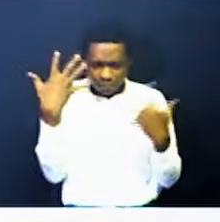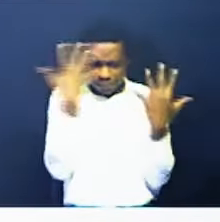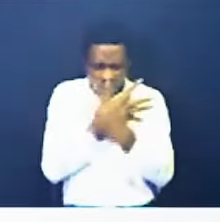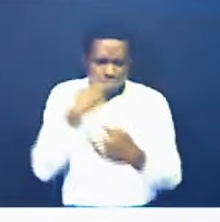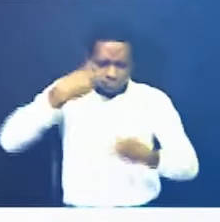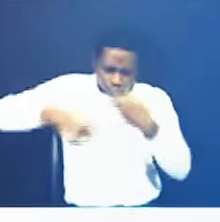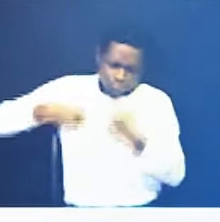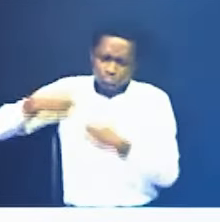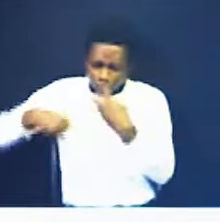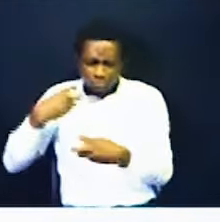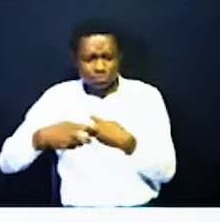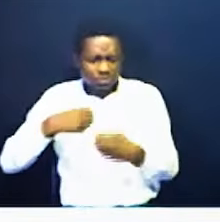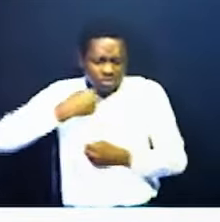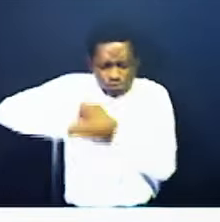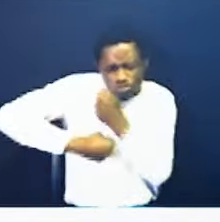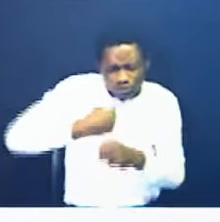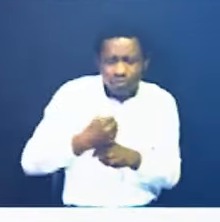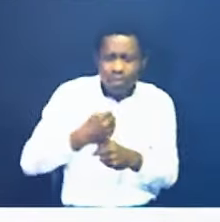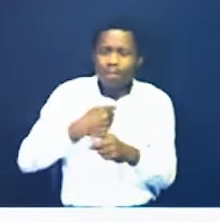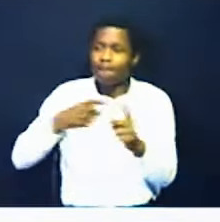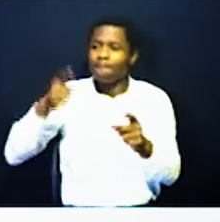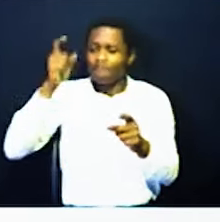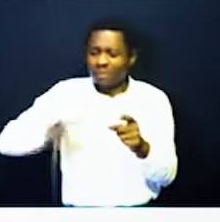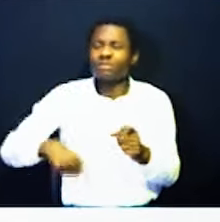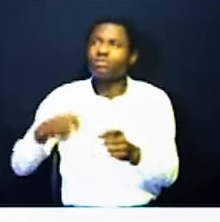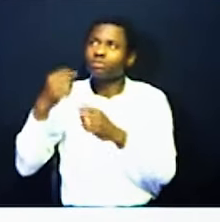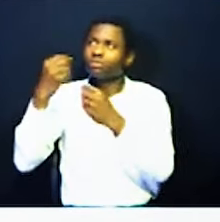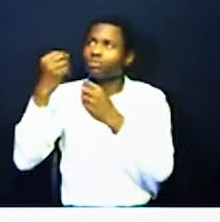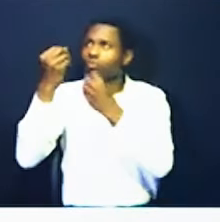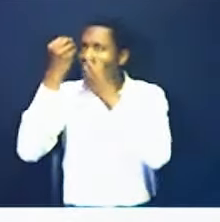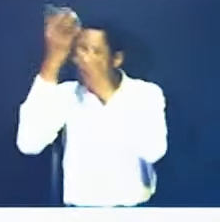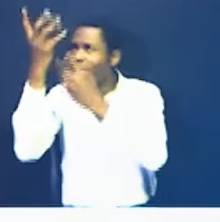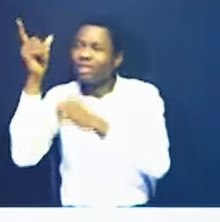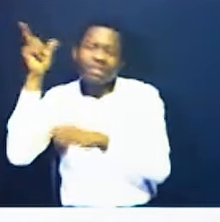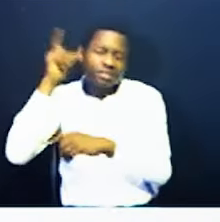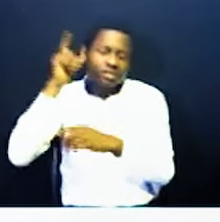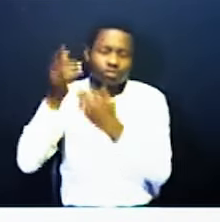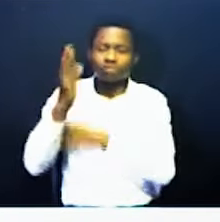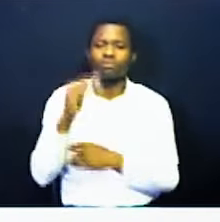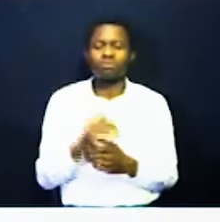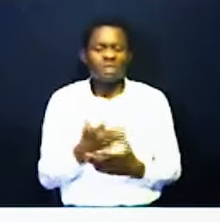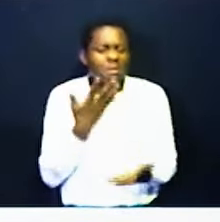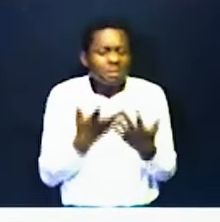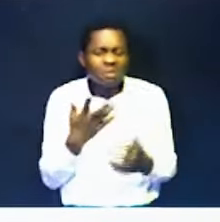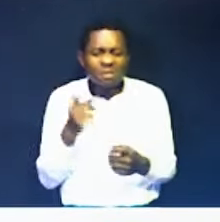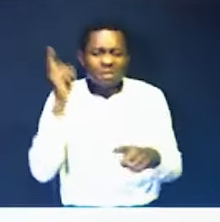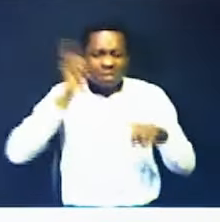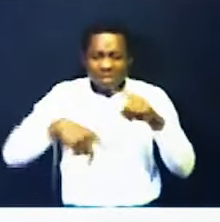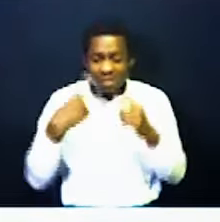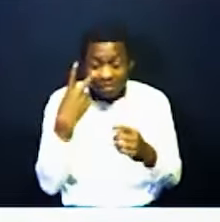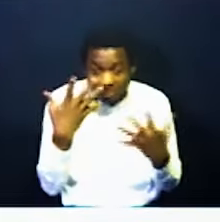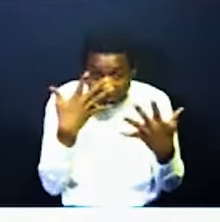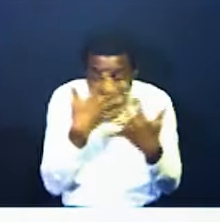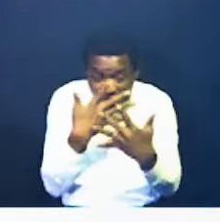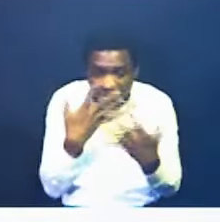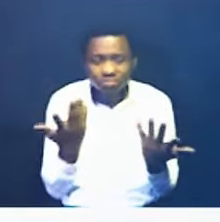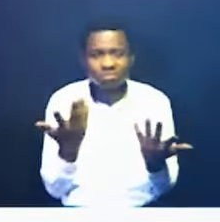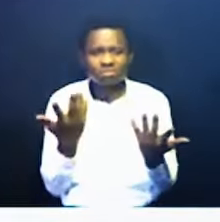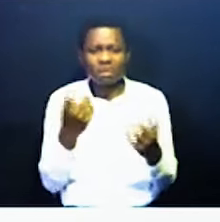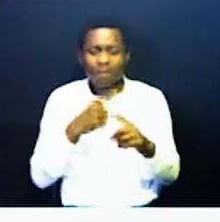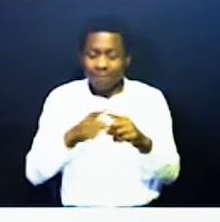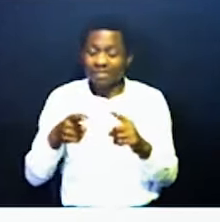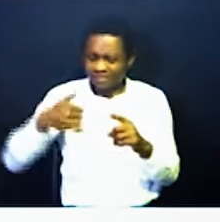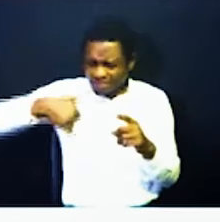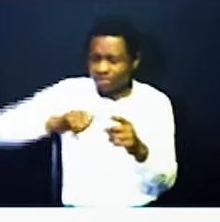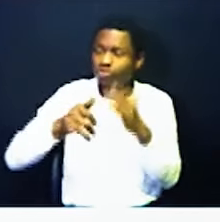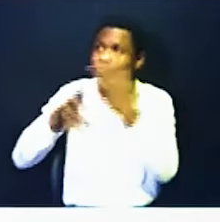darkness, you may not be seeing your way clear, but he will be speaking. Peace where